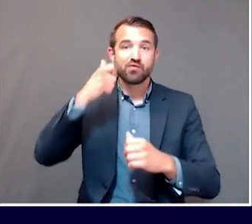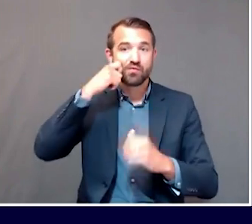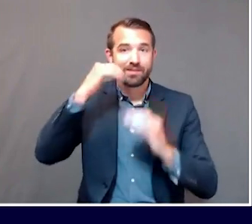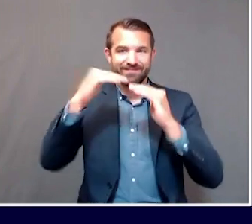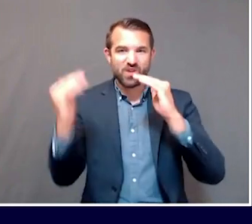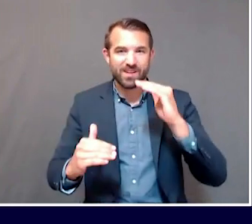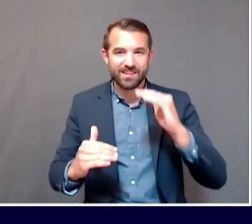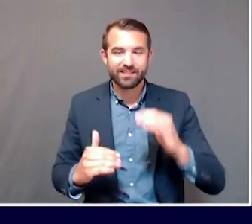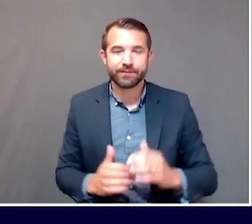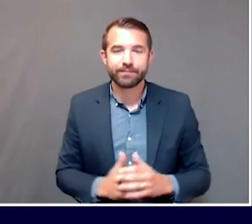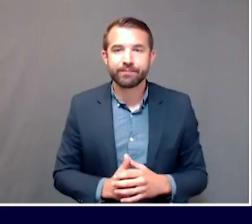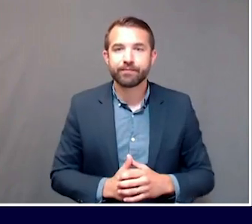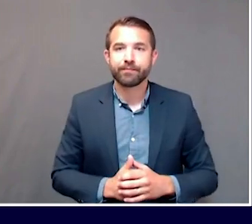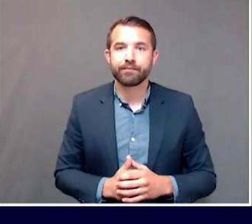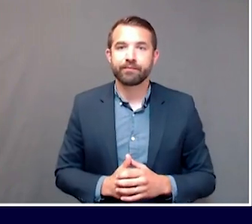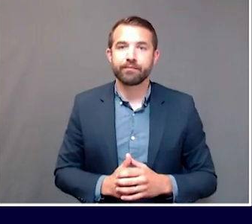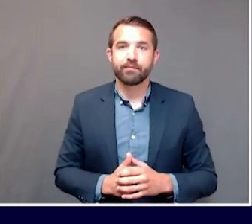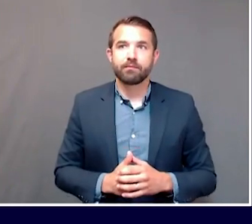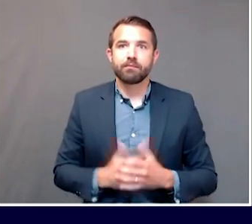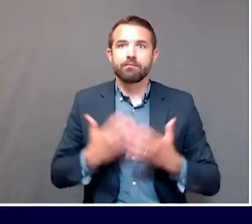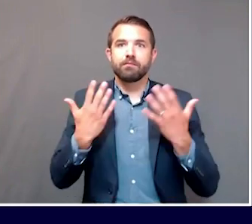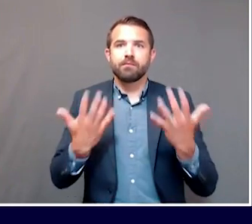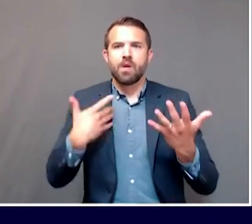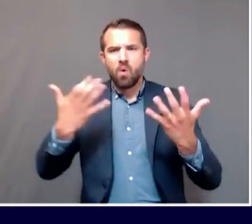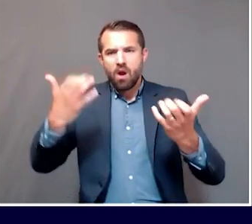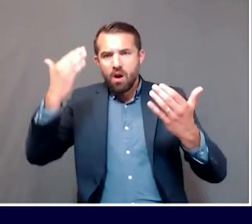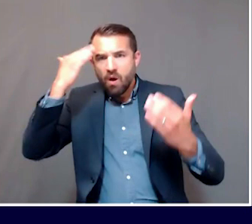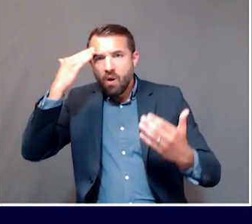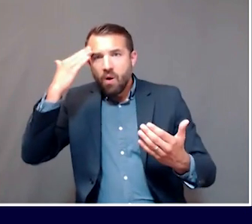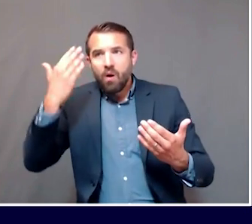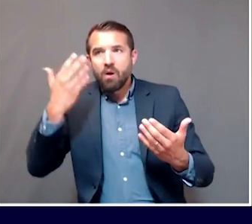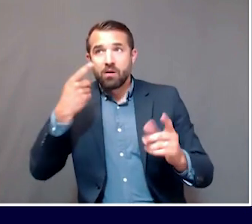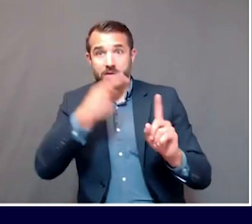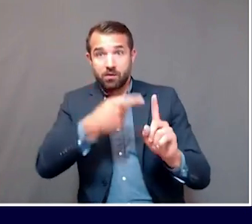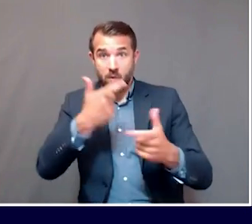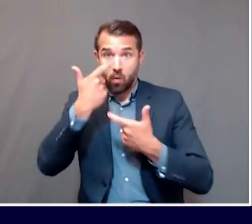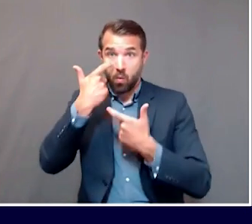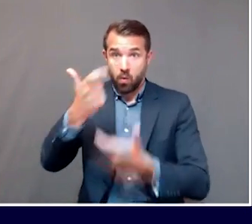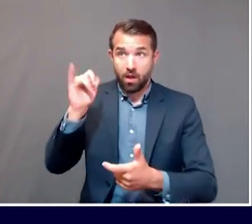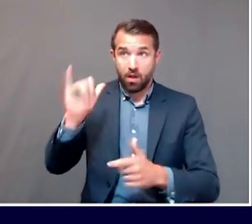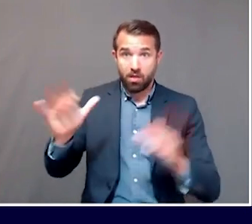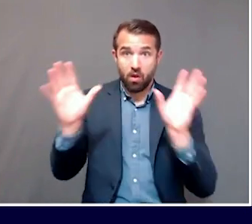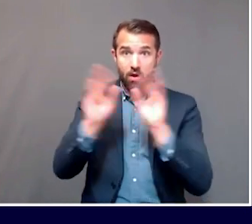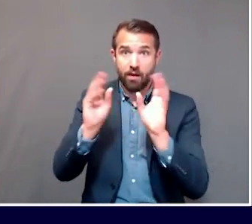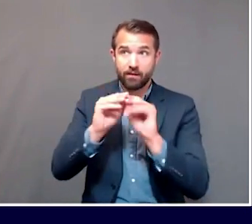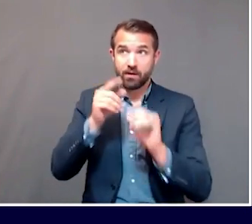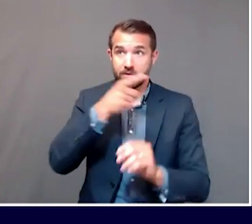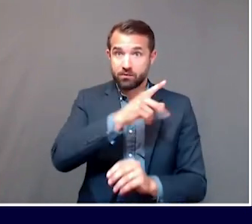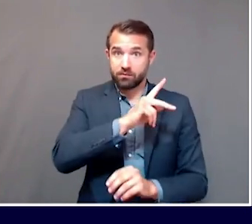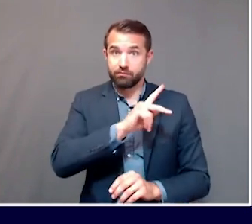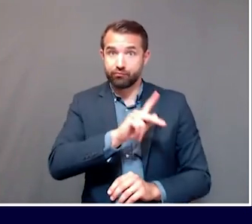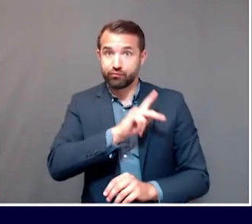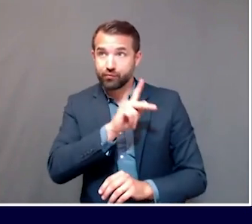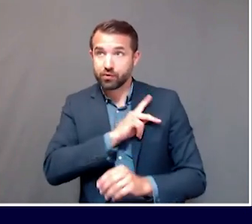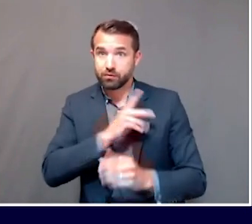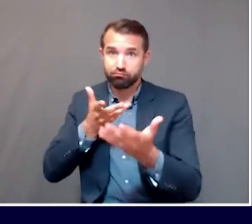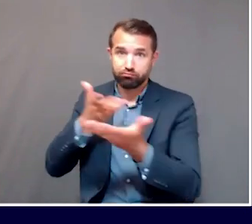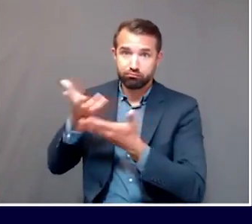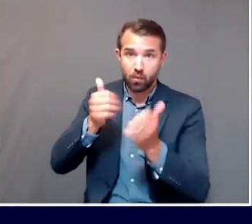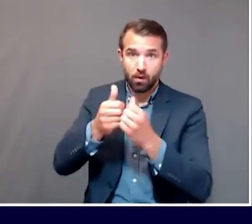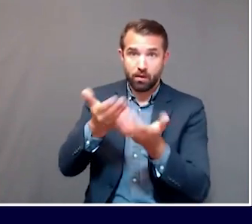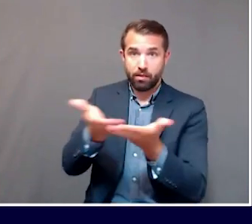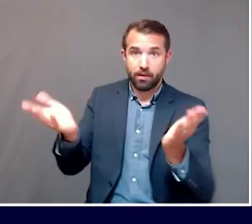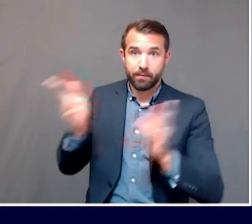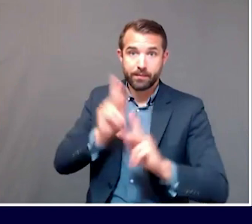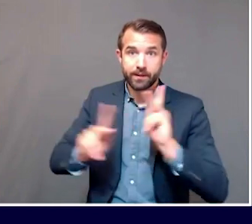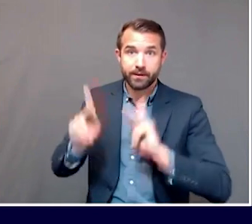earlier. I would like to know if you watched it, if you've spoken with any of the people who participated in it, and also if you have any